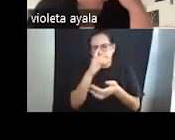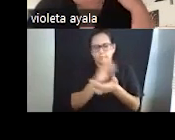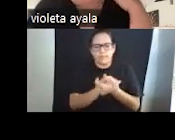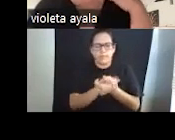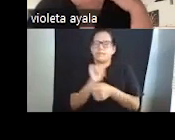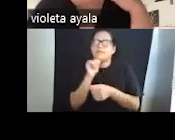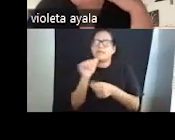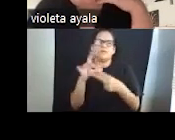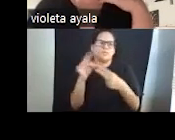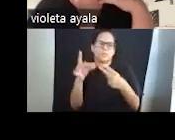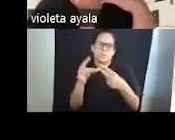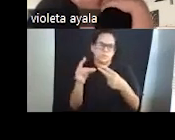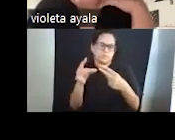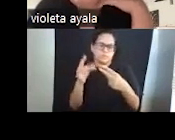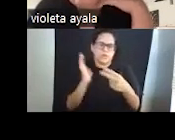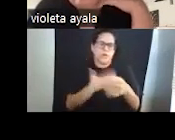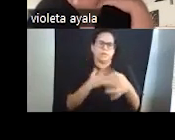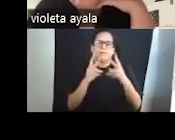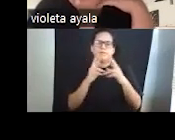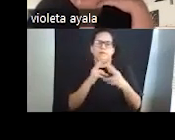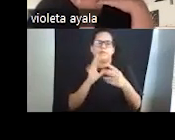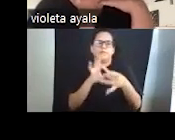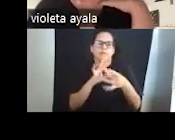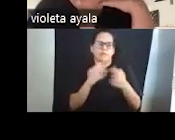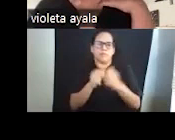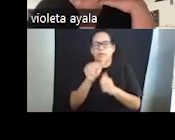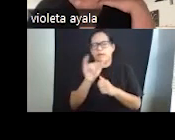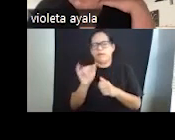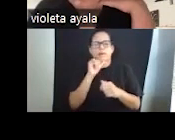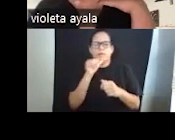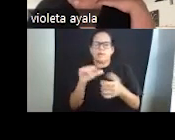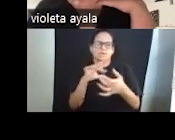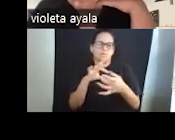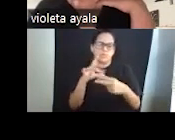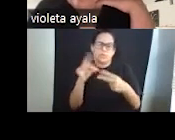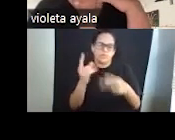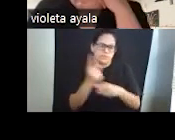it's not a choice. Our relationship with AI today is not a choice, right?